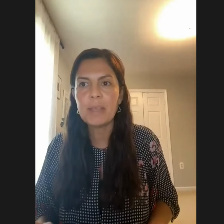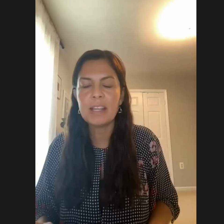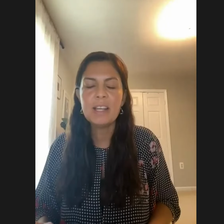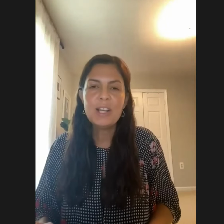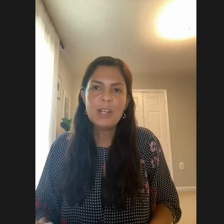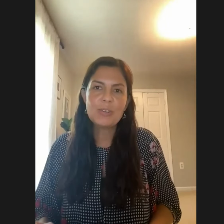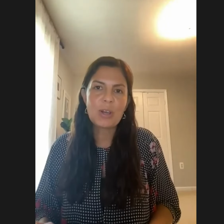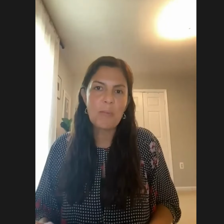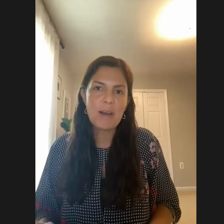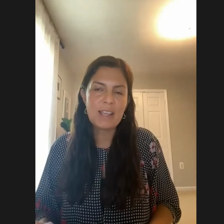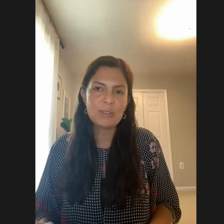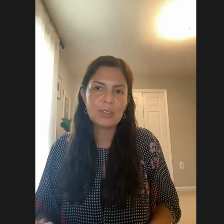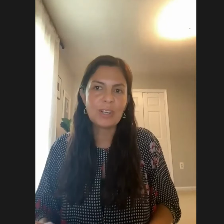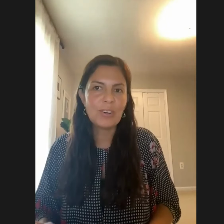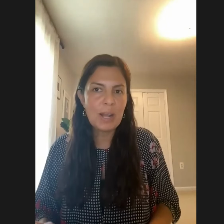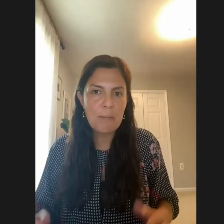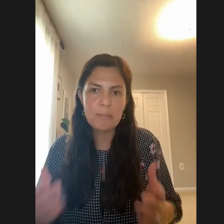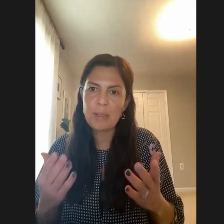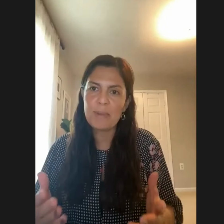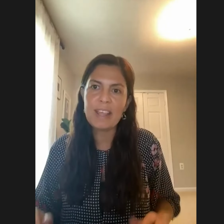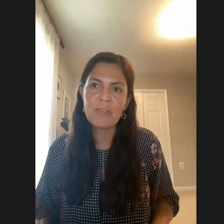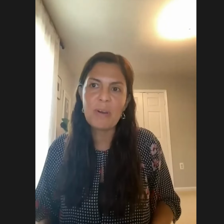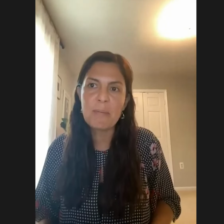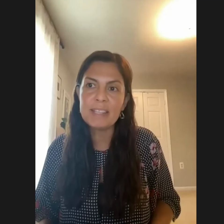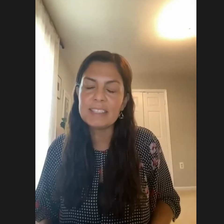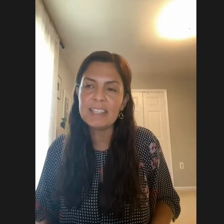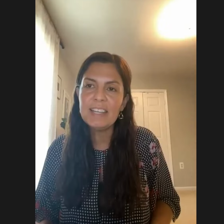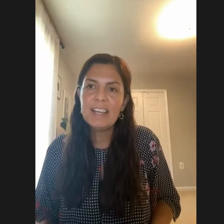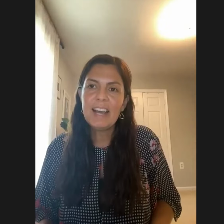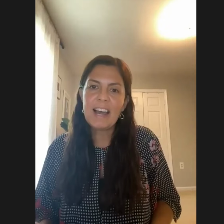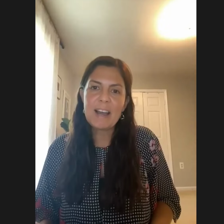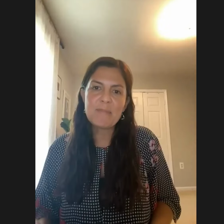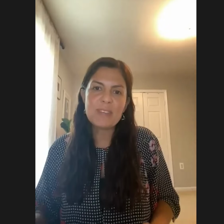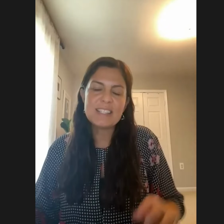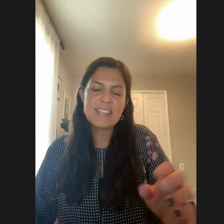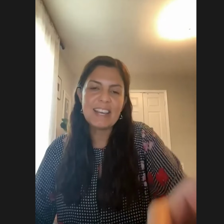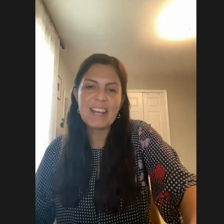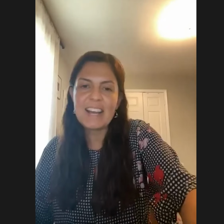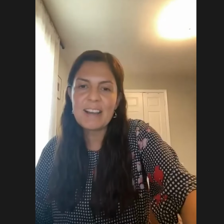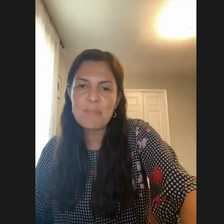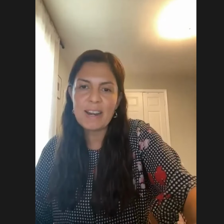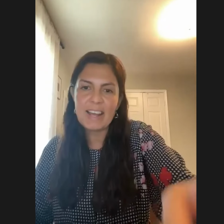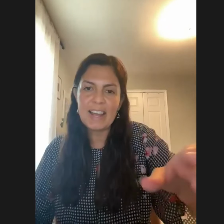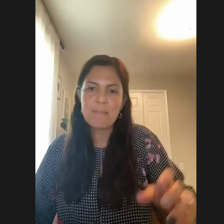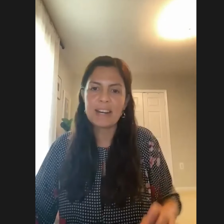Spanish to hear Dr. Cunningham's perspective, who is also with us. Dr. Cunningham, welcome again.